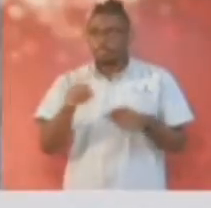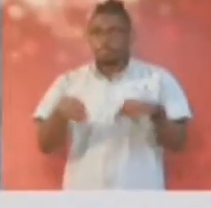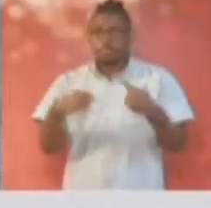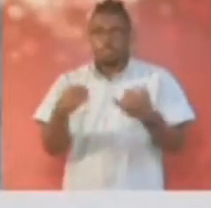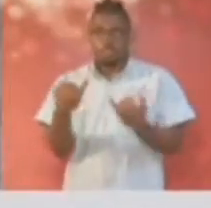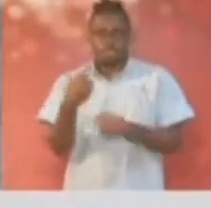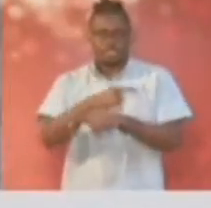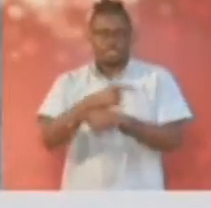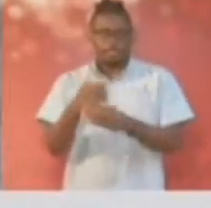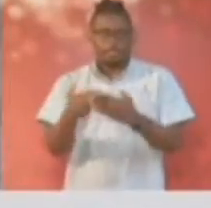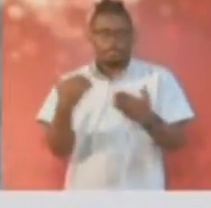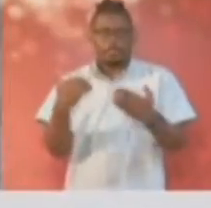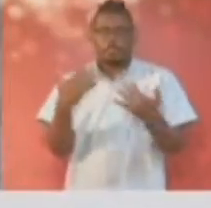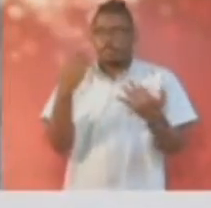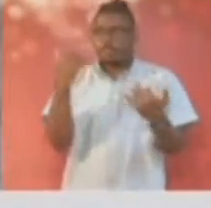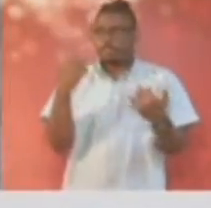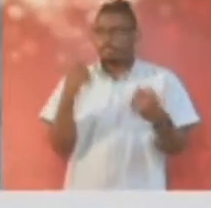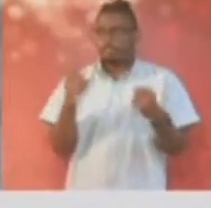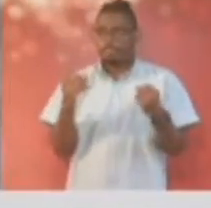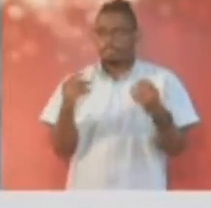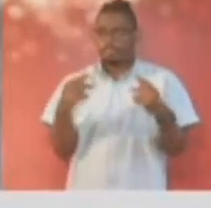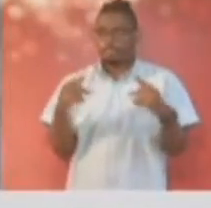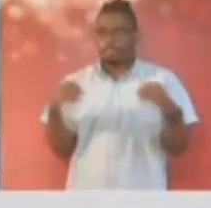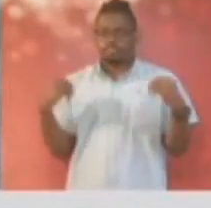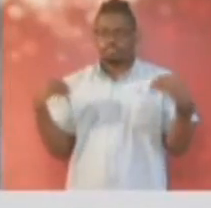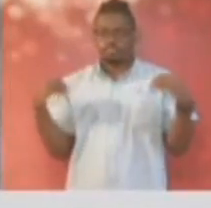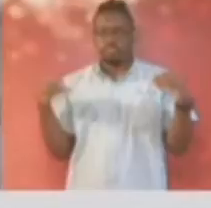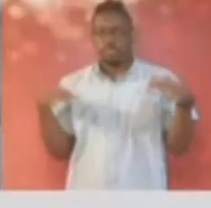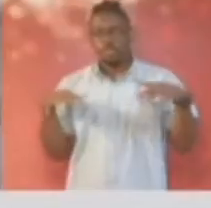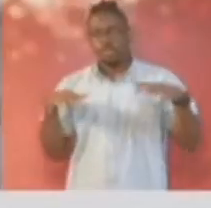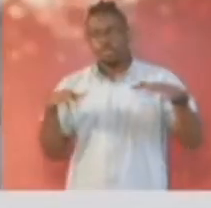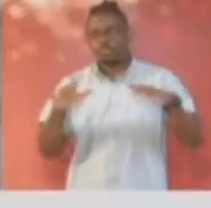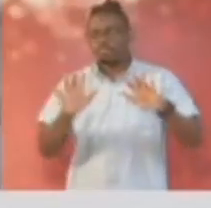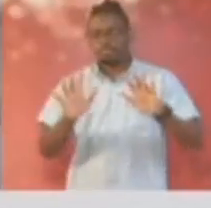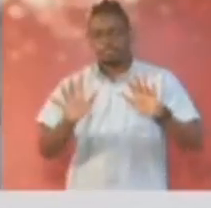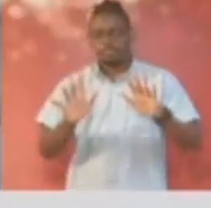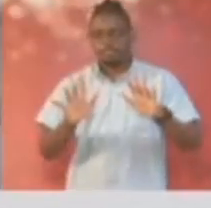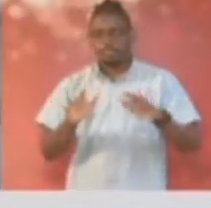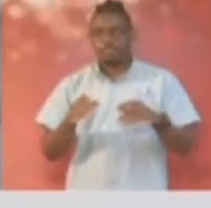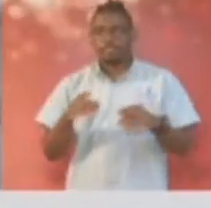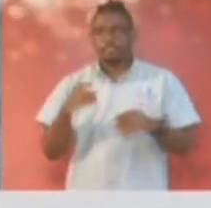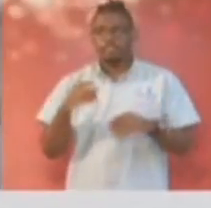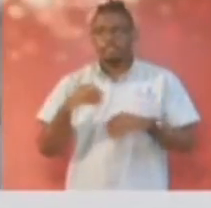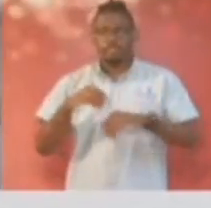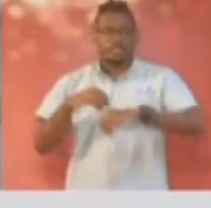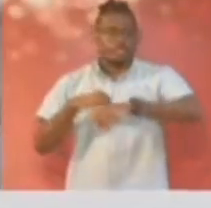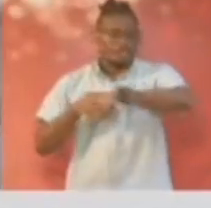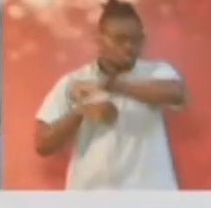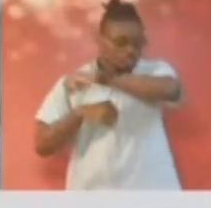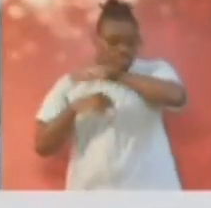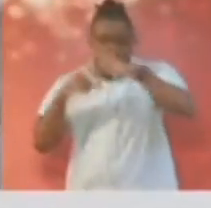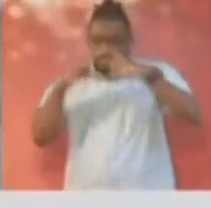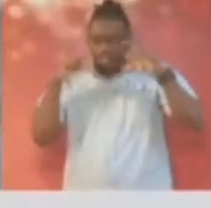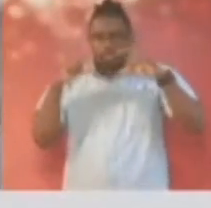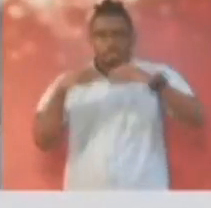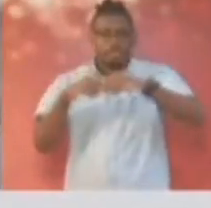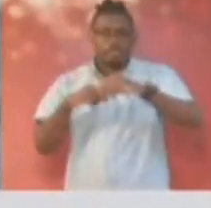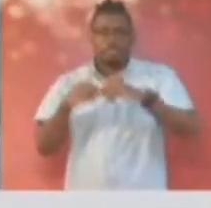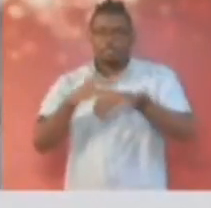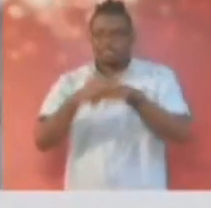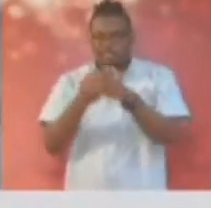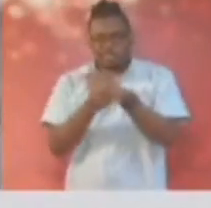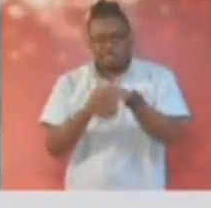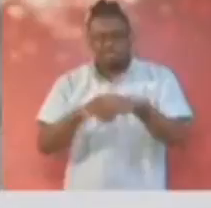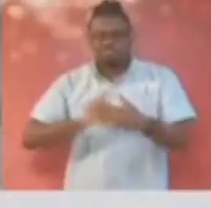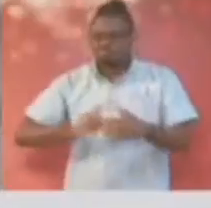Be vigilant, exercise masking, cough and sneeze etiquette, and hand sanitization. If you have